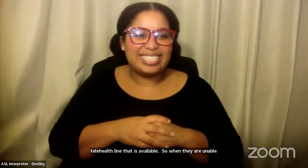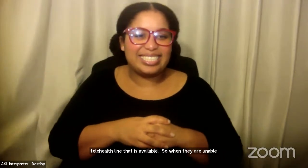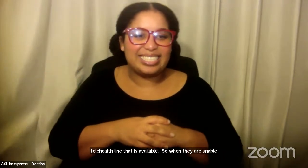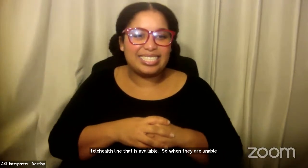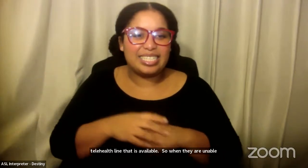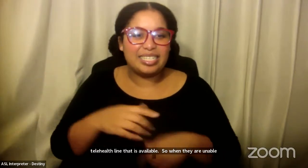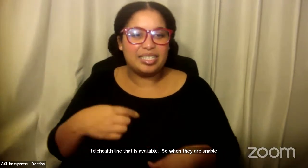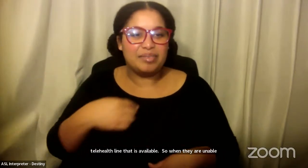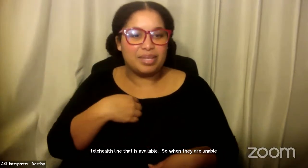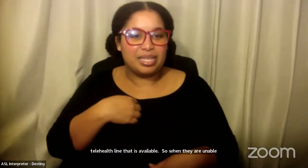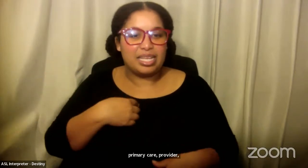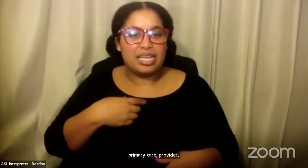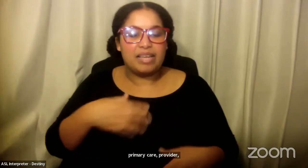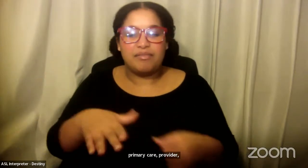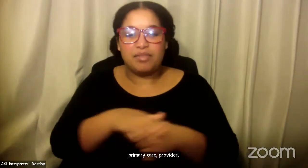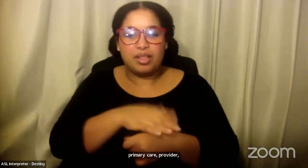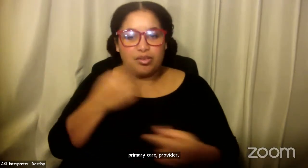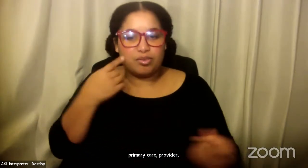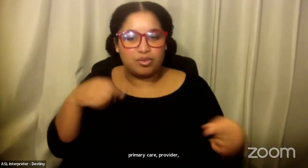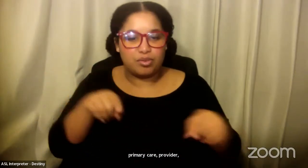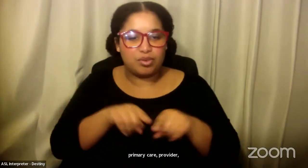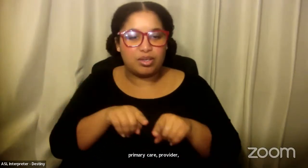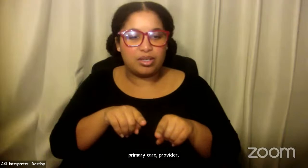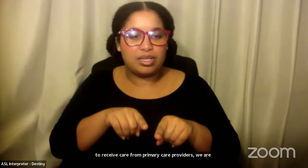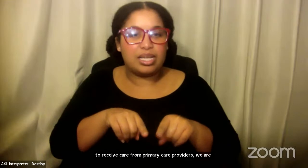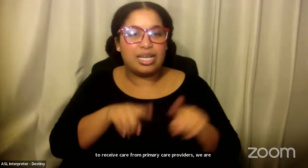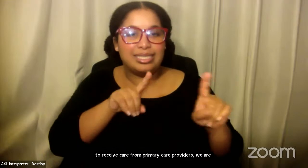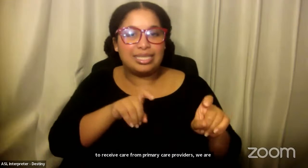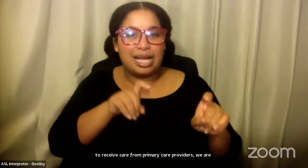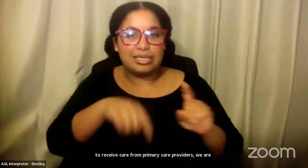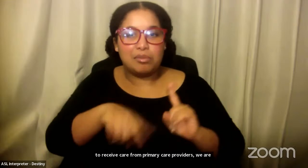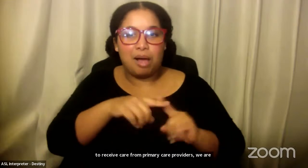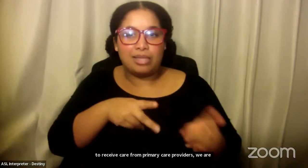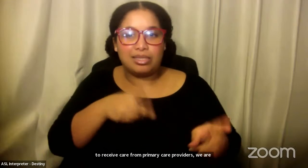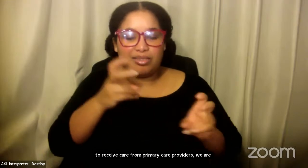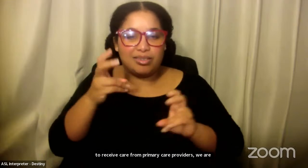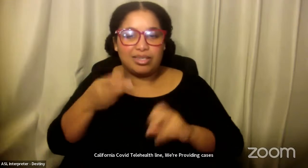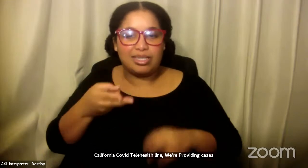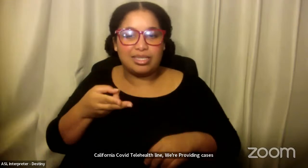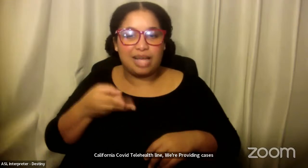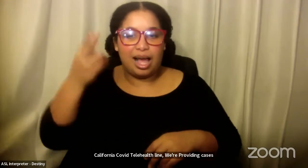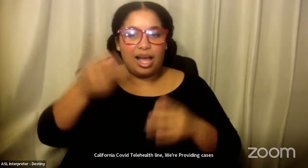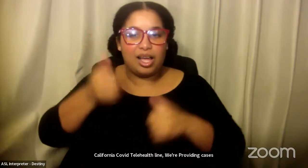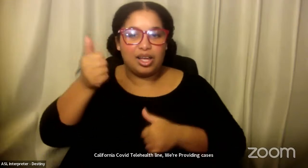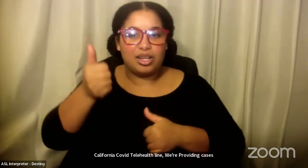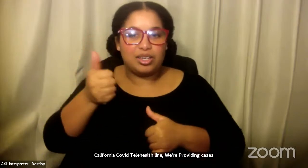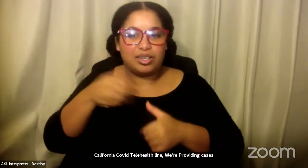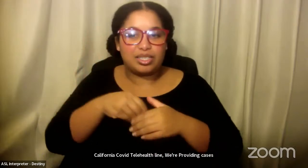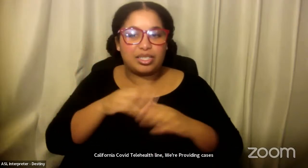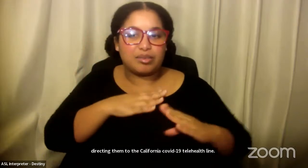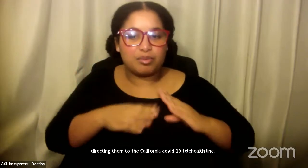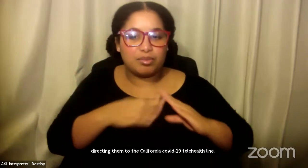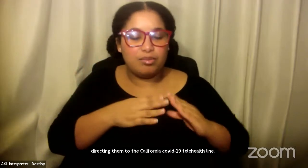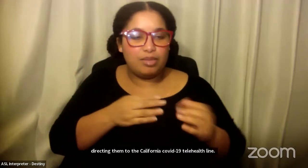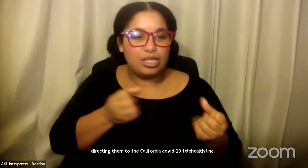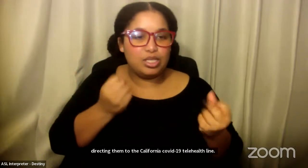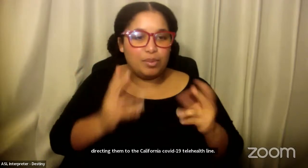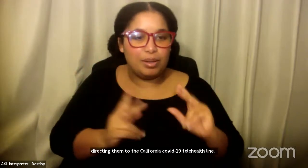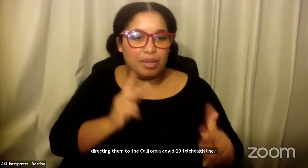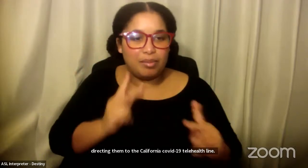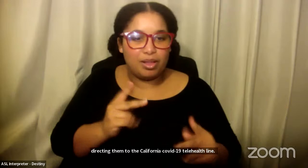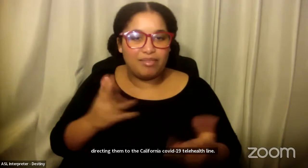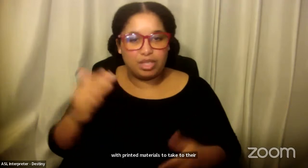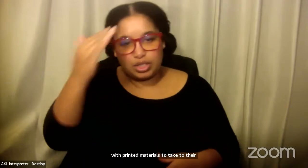I completely agree that our test positivity rate is higher in the community. And so many people that I know